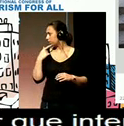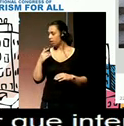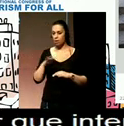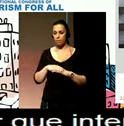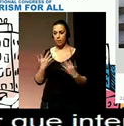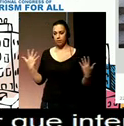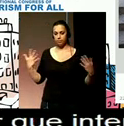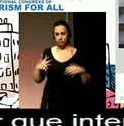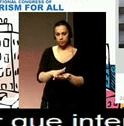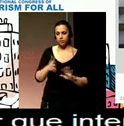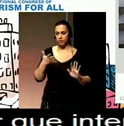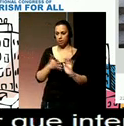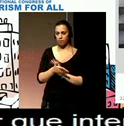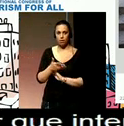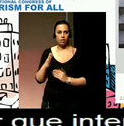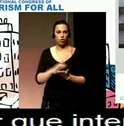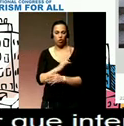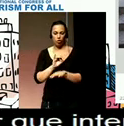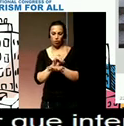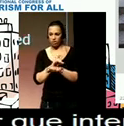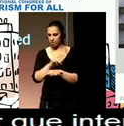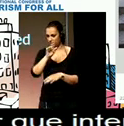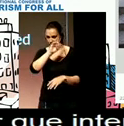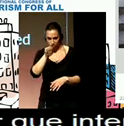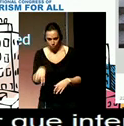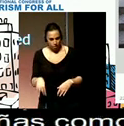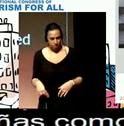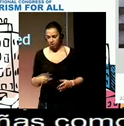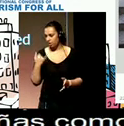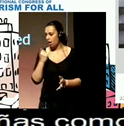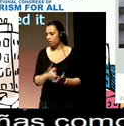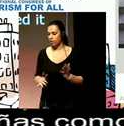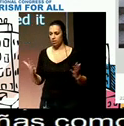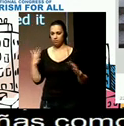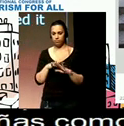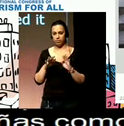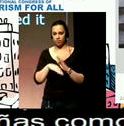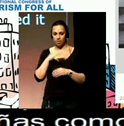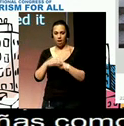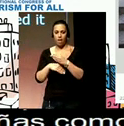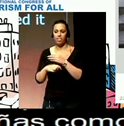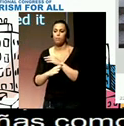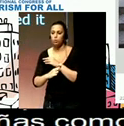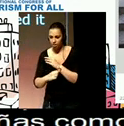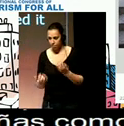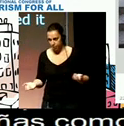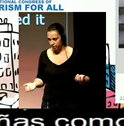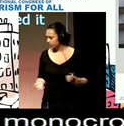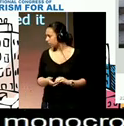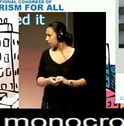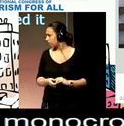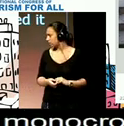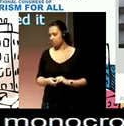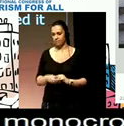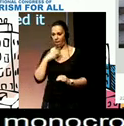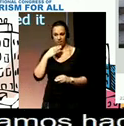to be integrated, it has to be monochromatic. Then at the end, we monochrome.